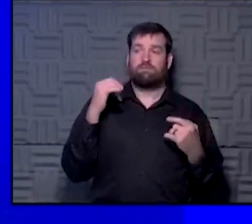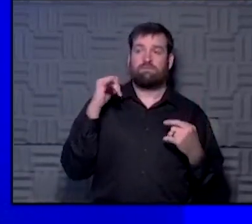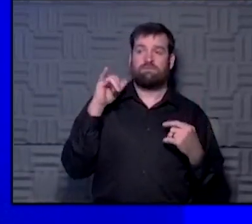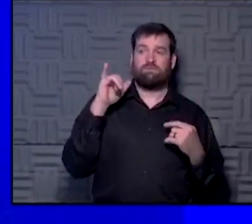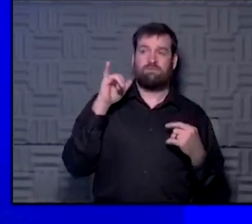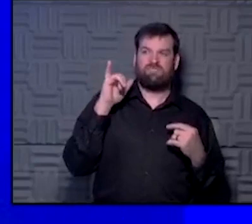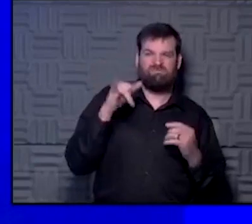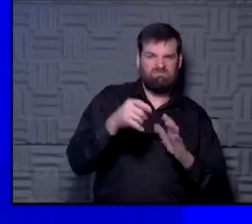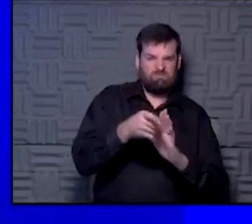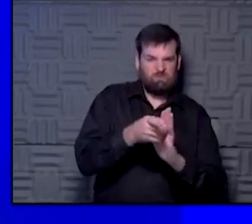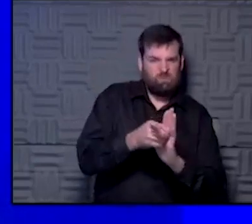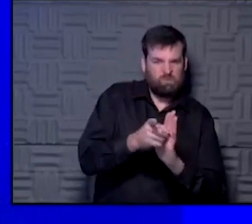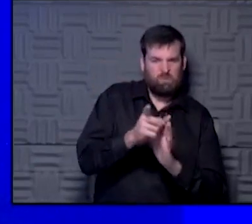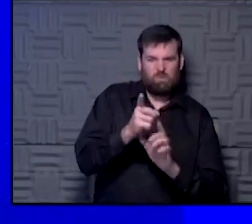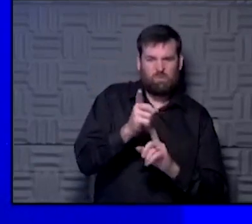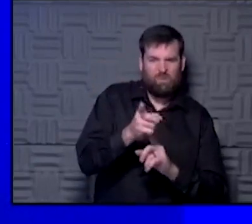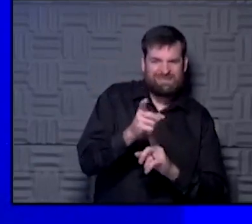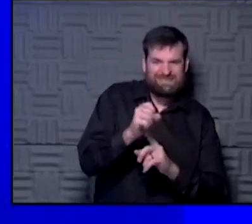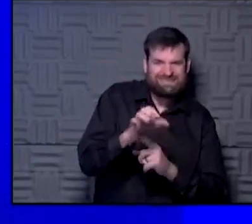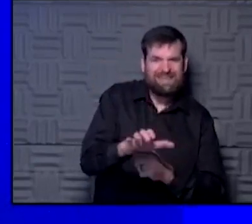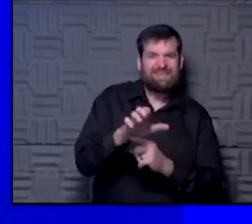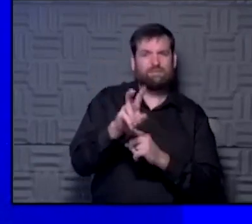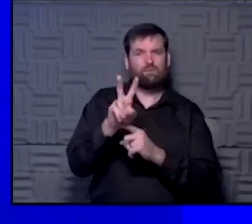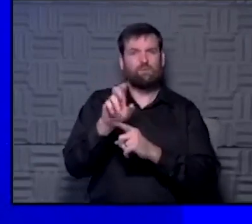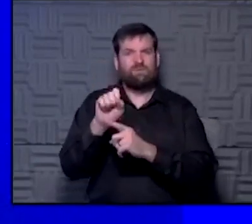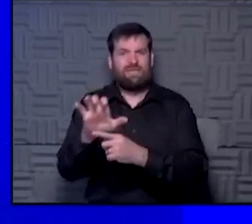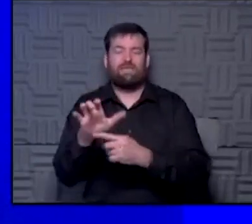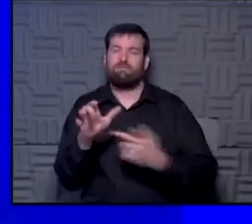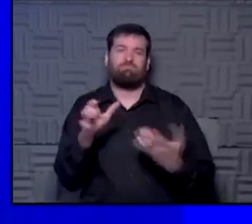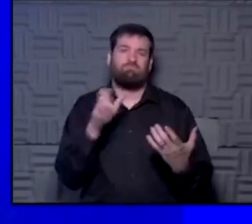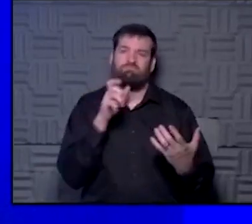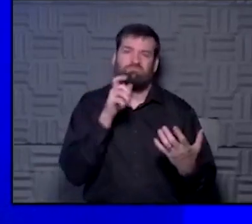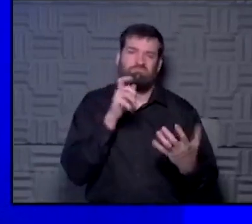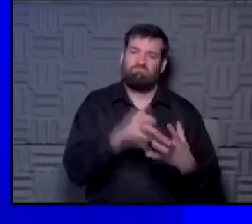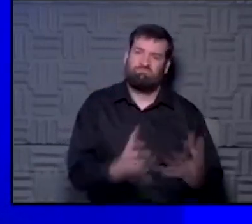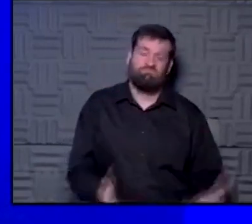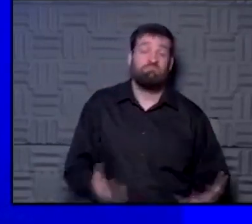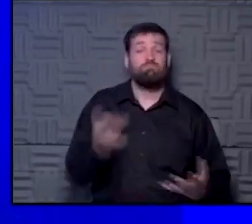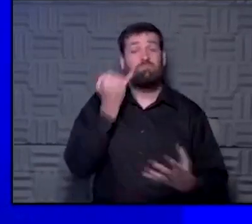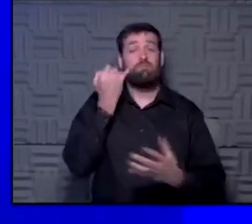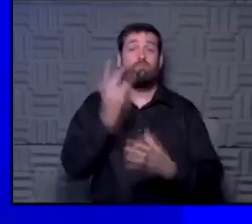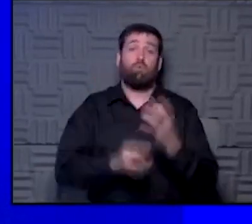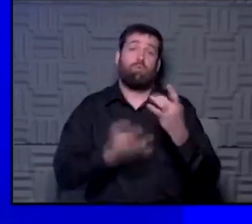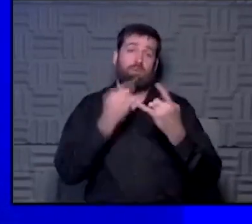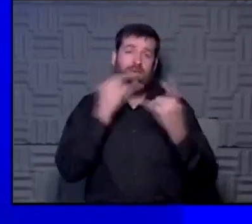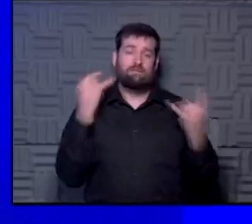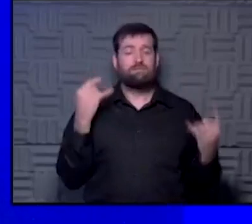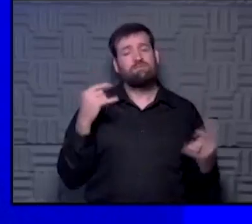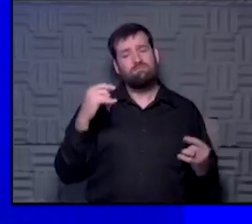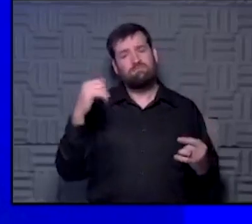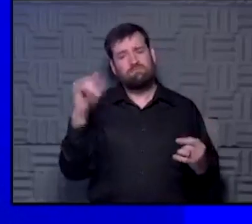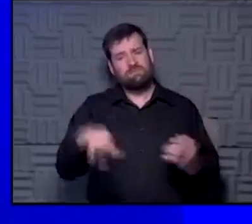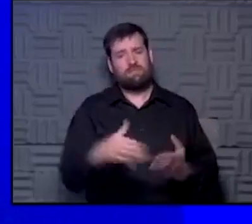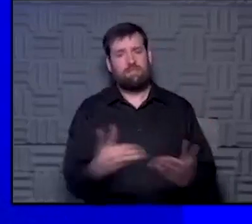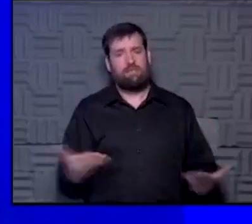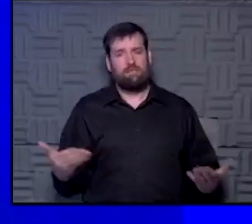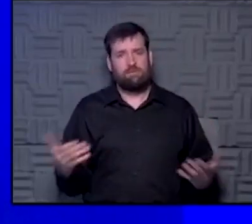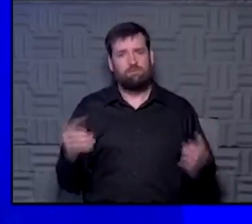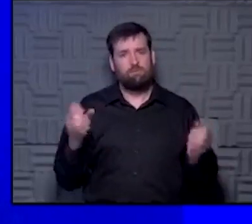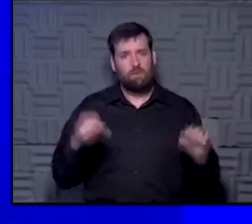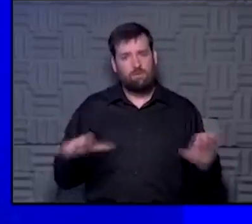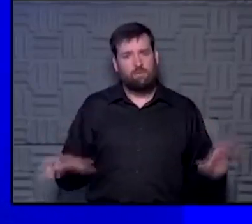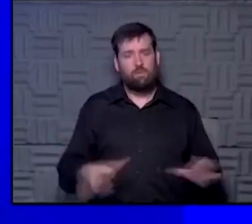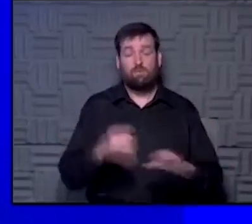interaction for 1 to 2 seconds is really not going to be a significant amount, especially if you're both masked. So those are the things that you can do.